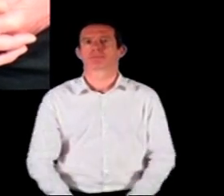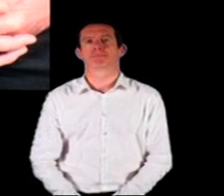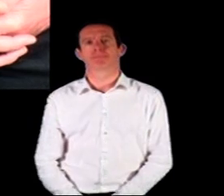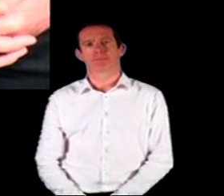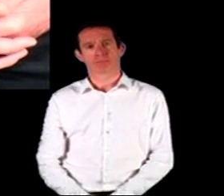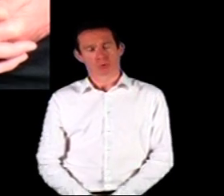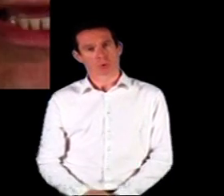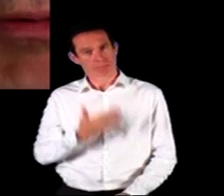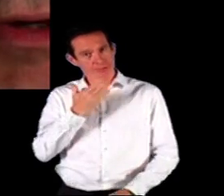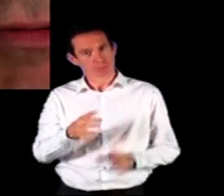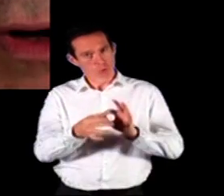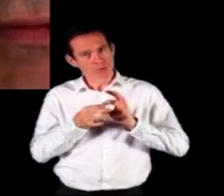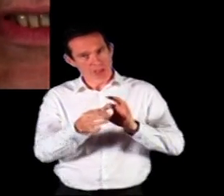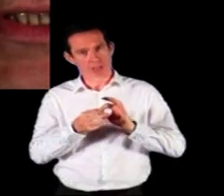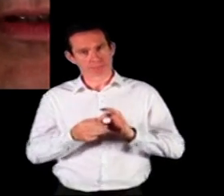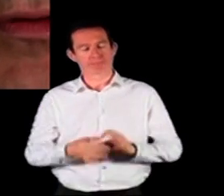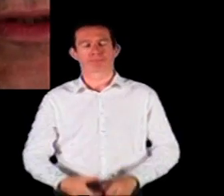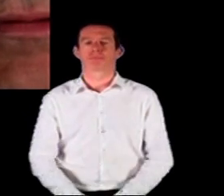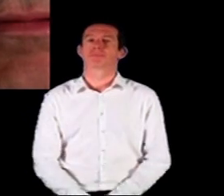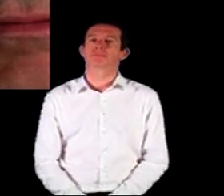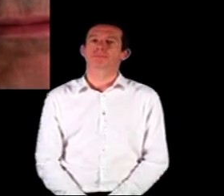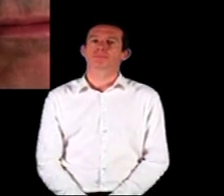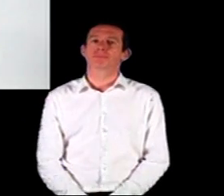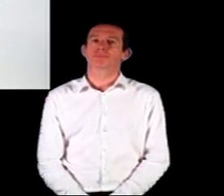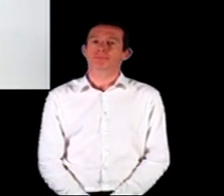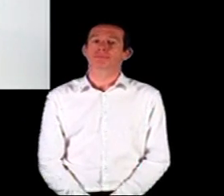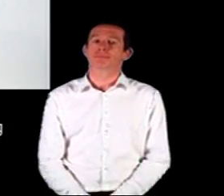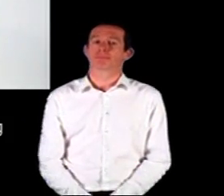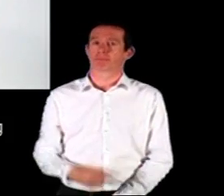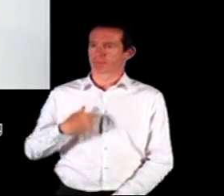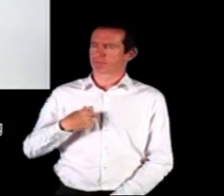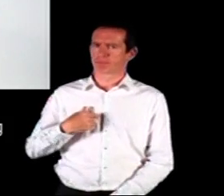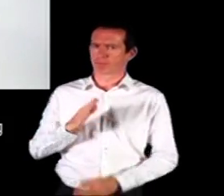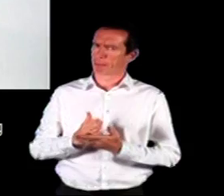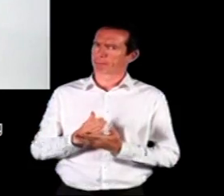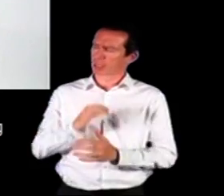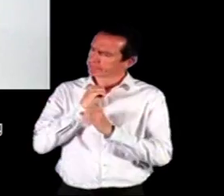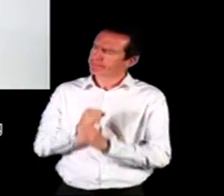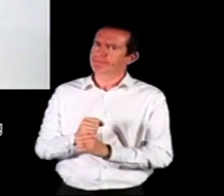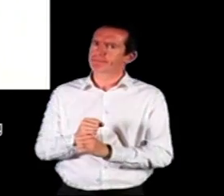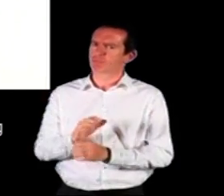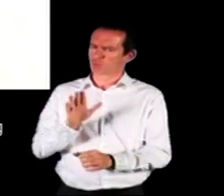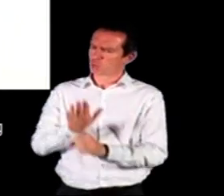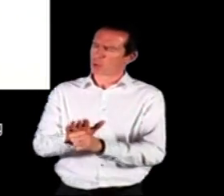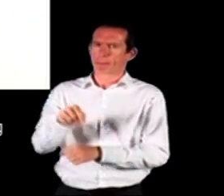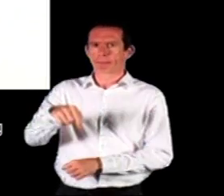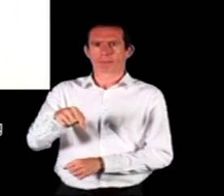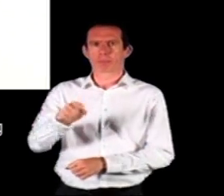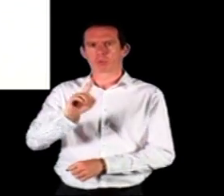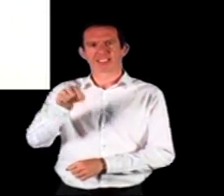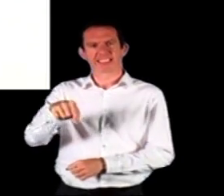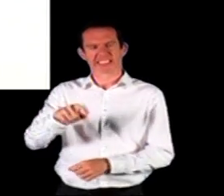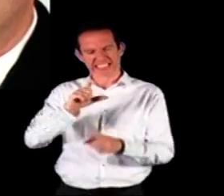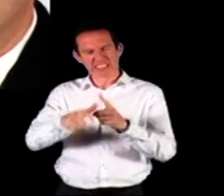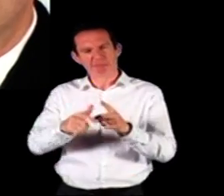court to support you and help you give your evidence to the court. We are totally committed to stopping hate crimes of any